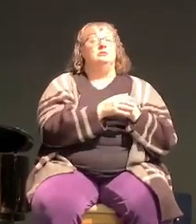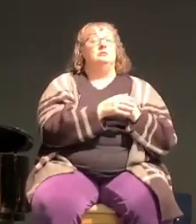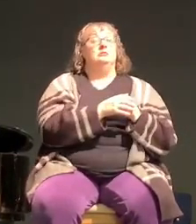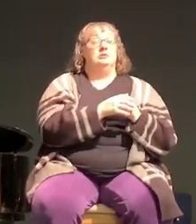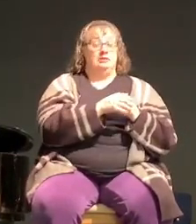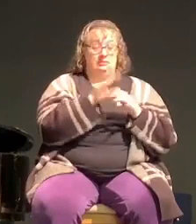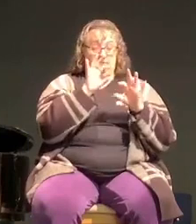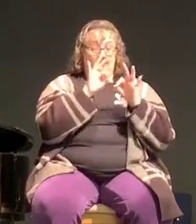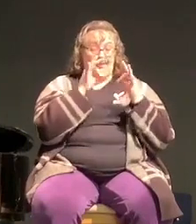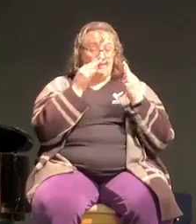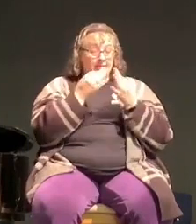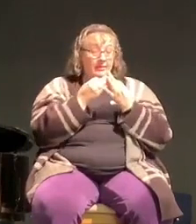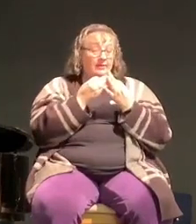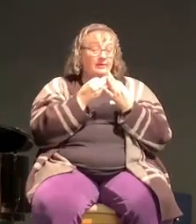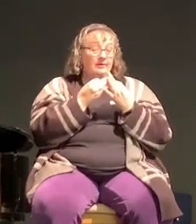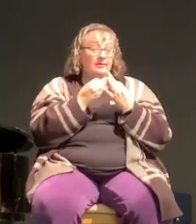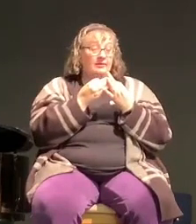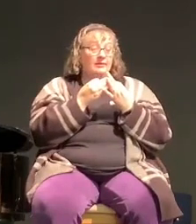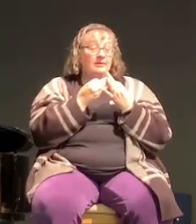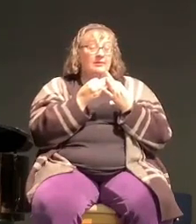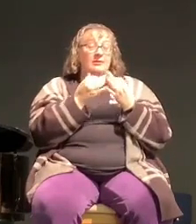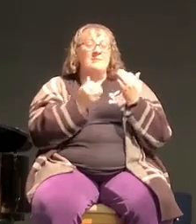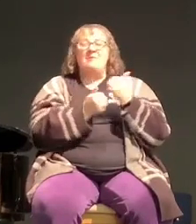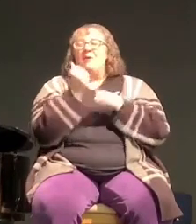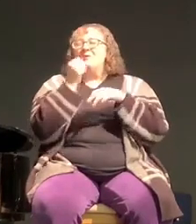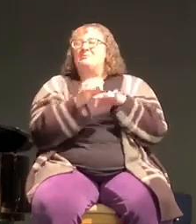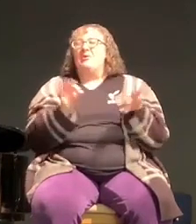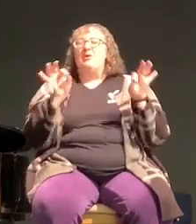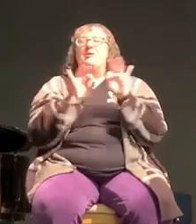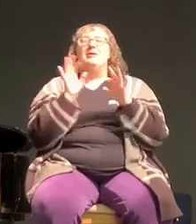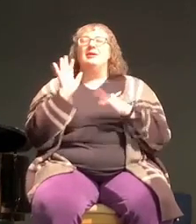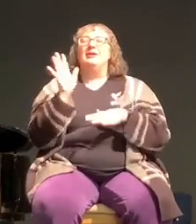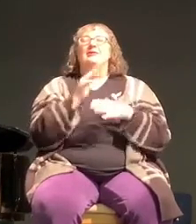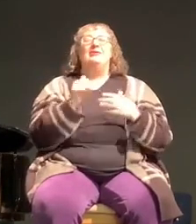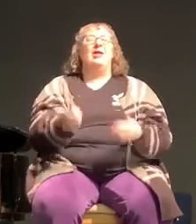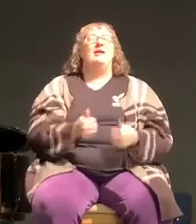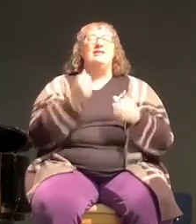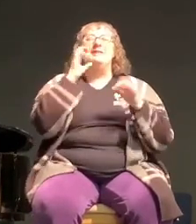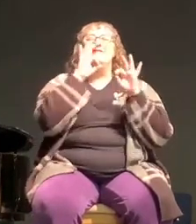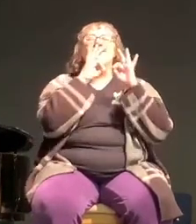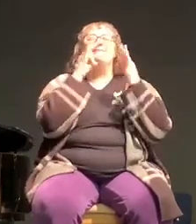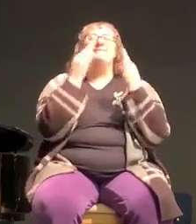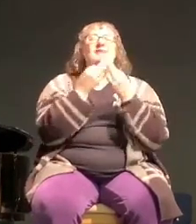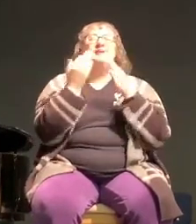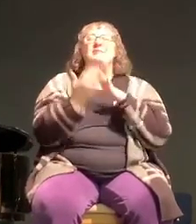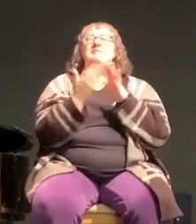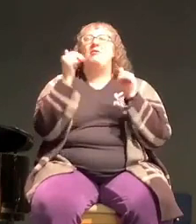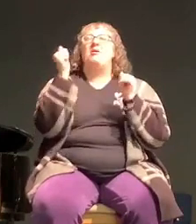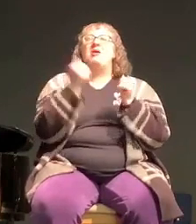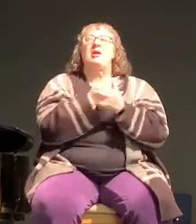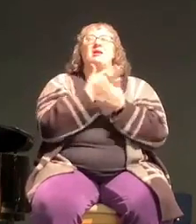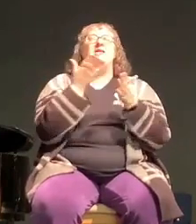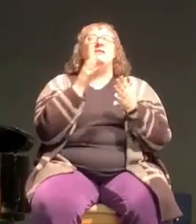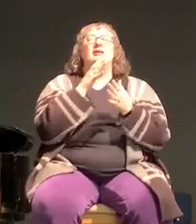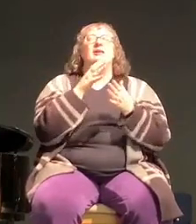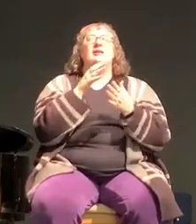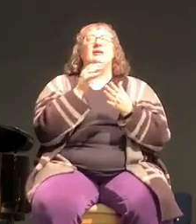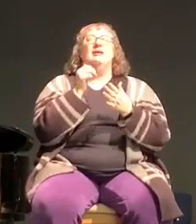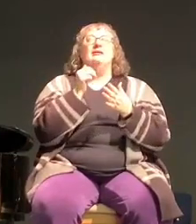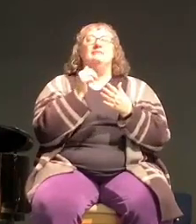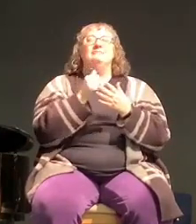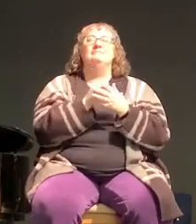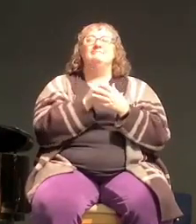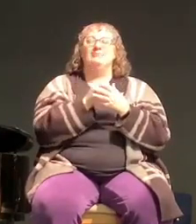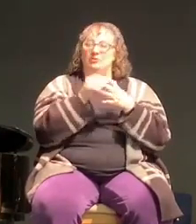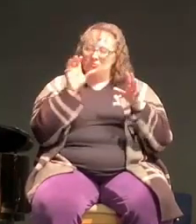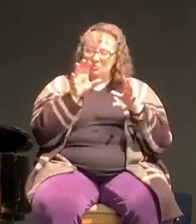it your family? You feel that, you know what, they're the most important thing in your life. That family comes before anything and everything. That you would